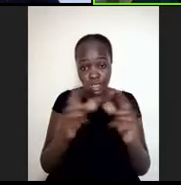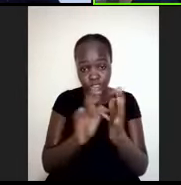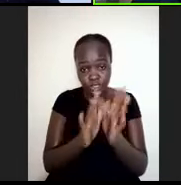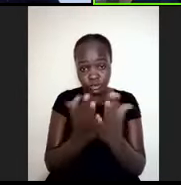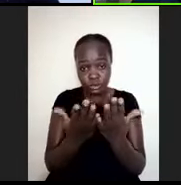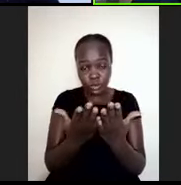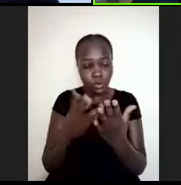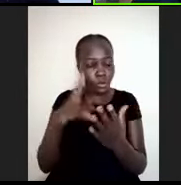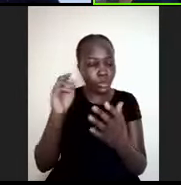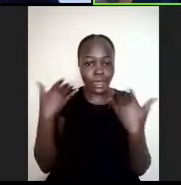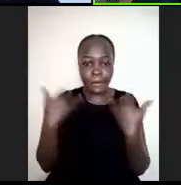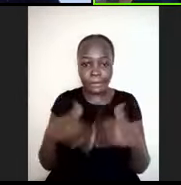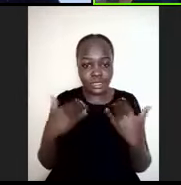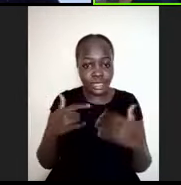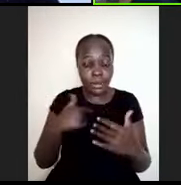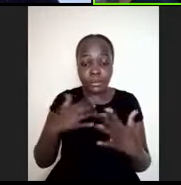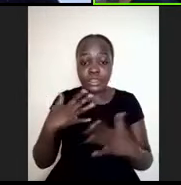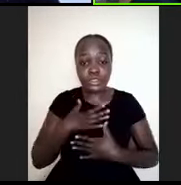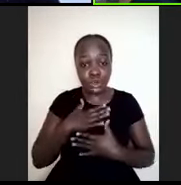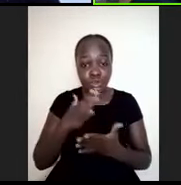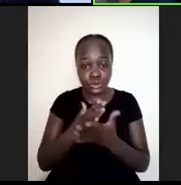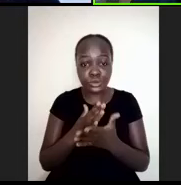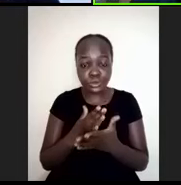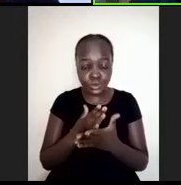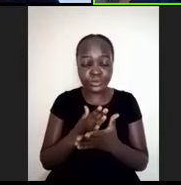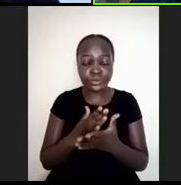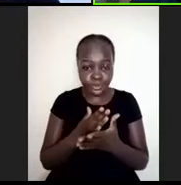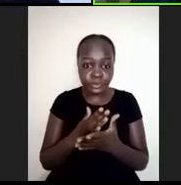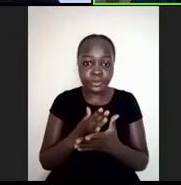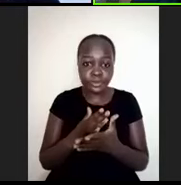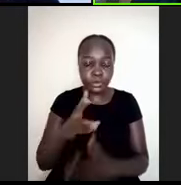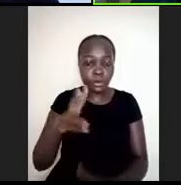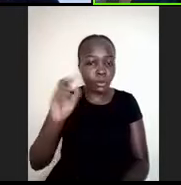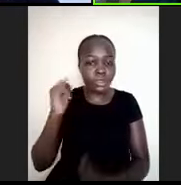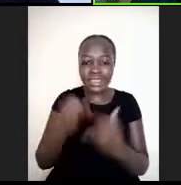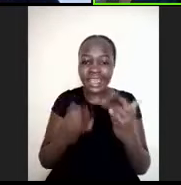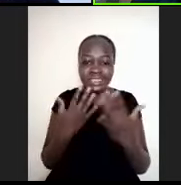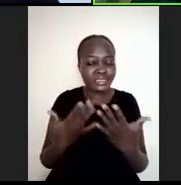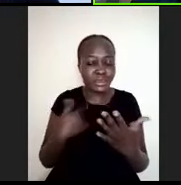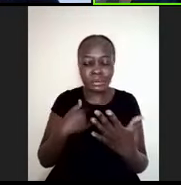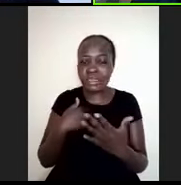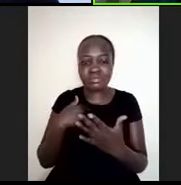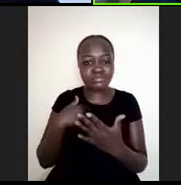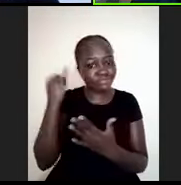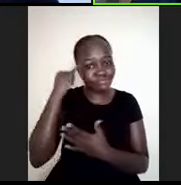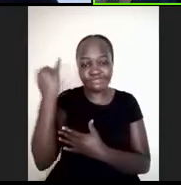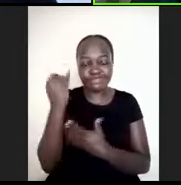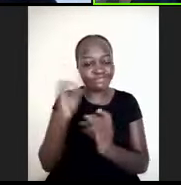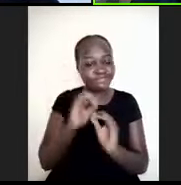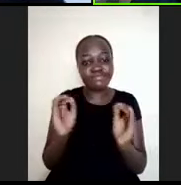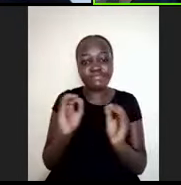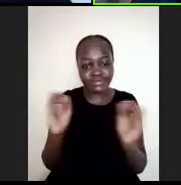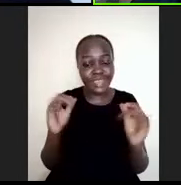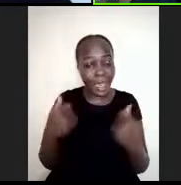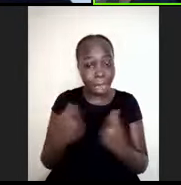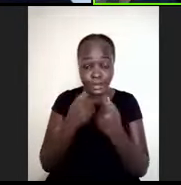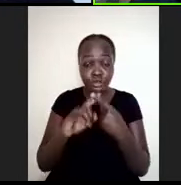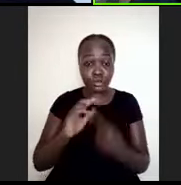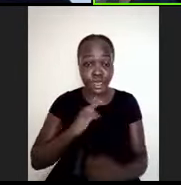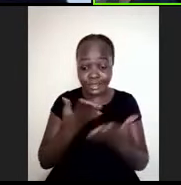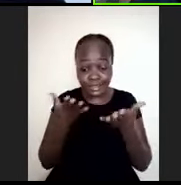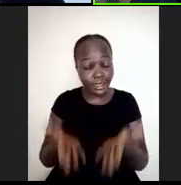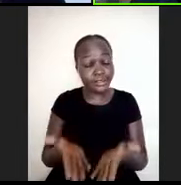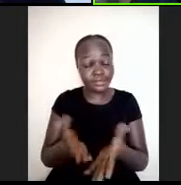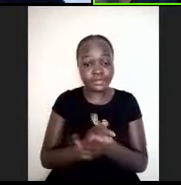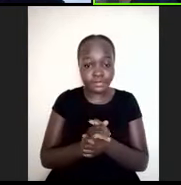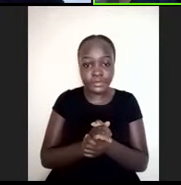I was so shocked. It was the last thing I ever could have expected to happen to us. And